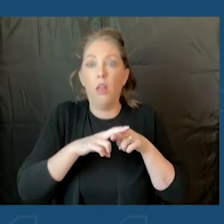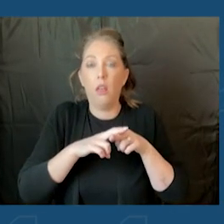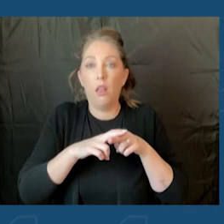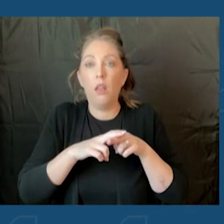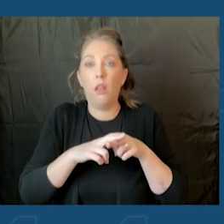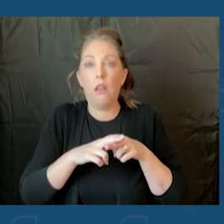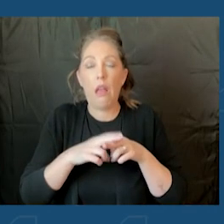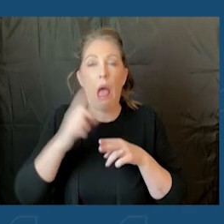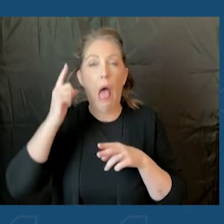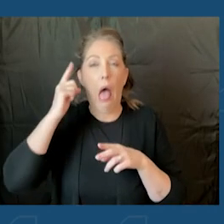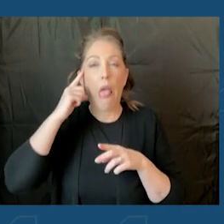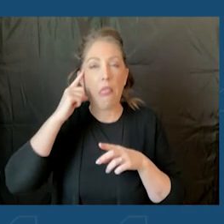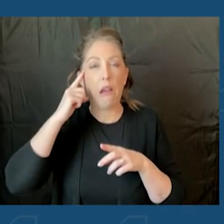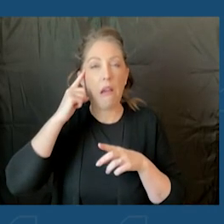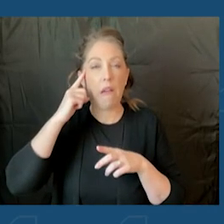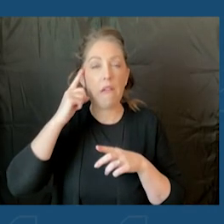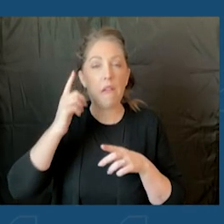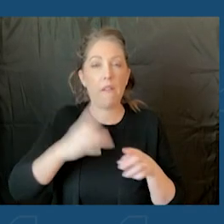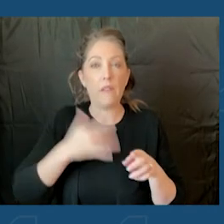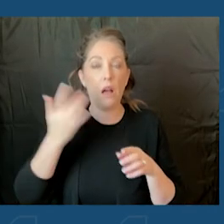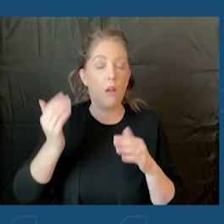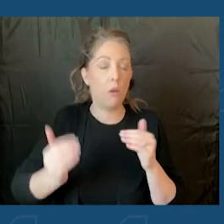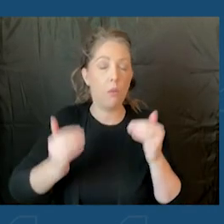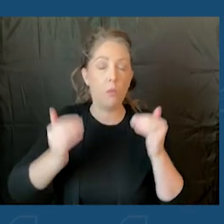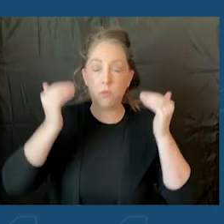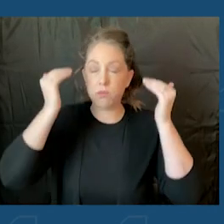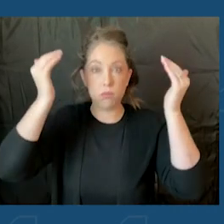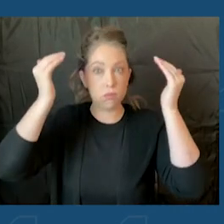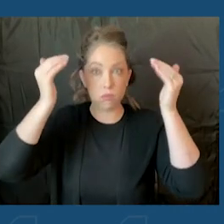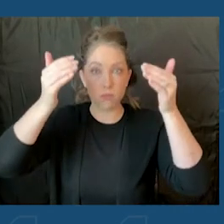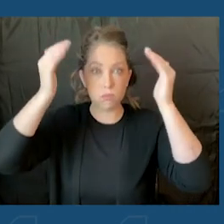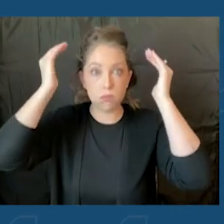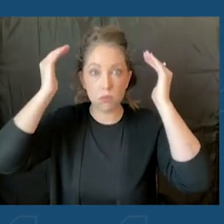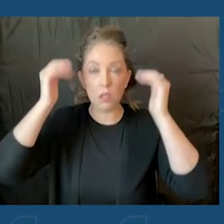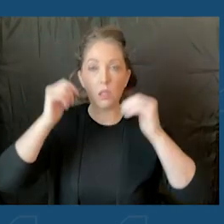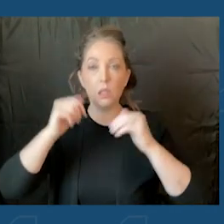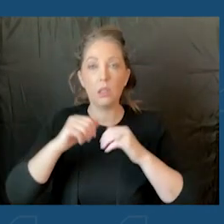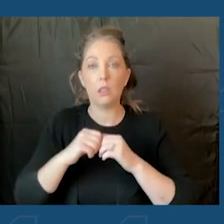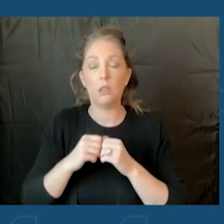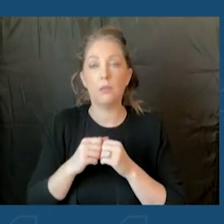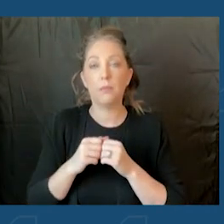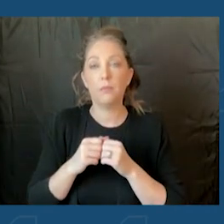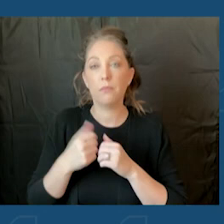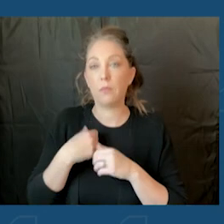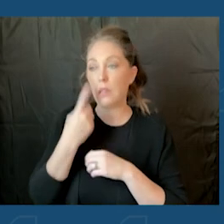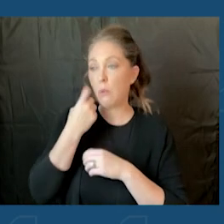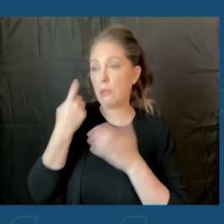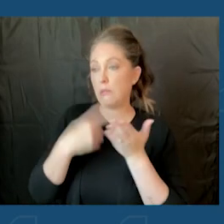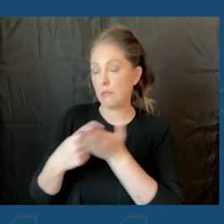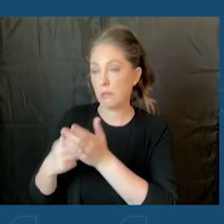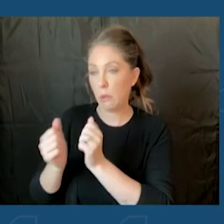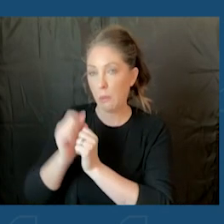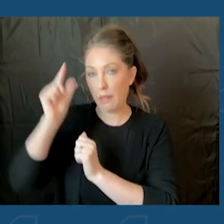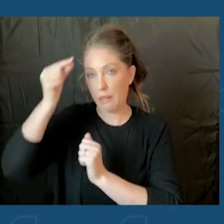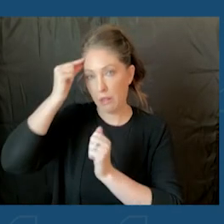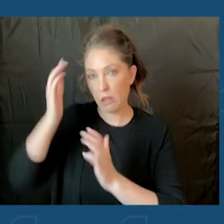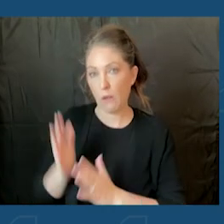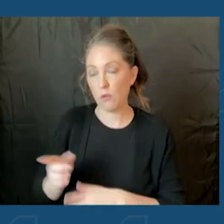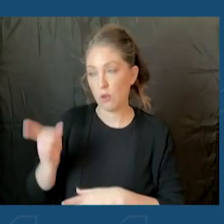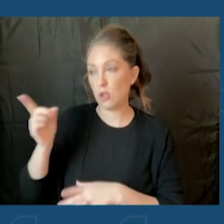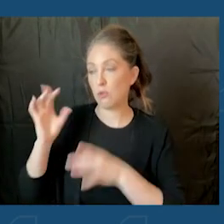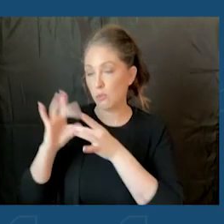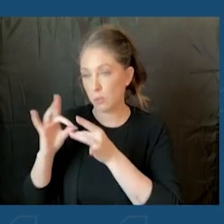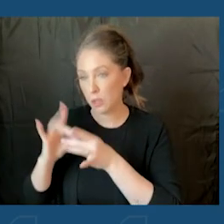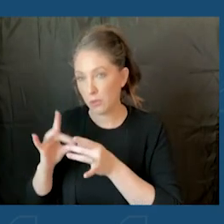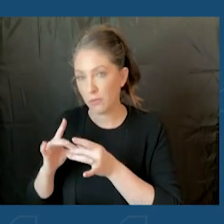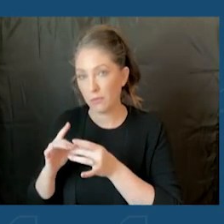peak here. It rose to new heights. Even, by the way, I was talking to the governor earlier and she was marking how